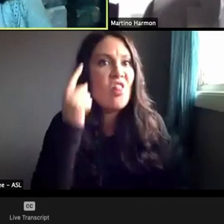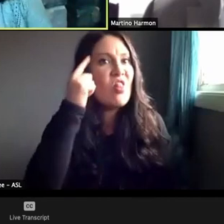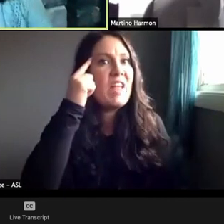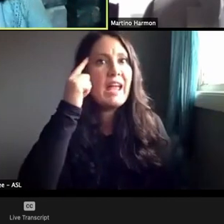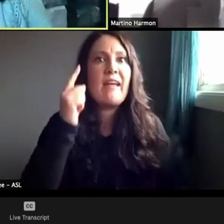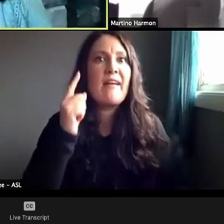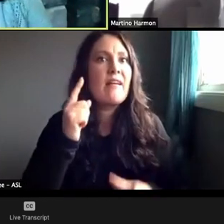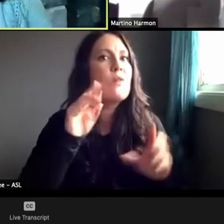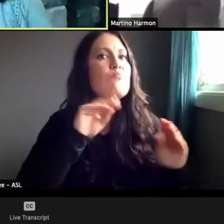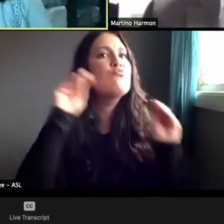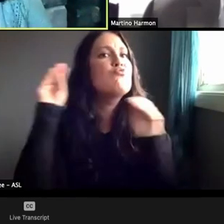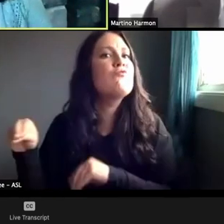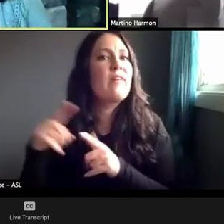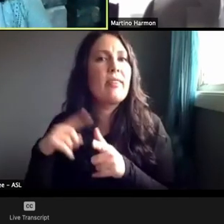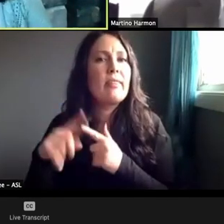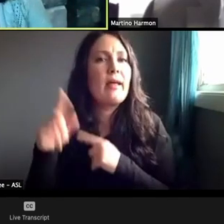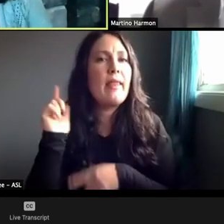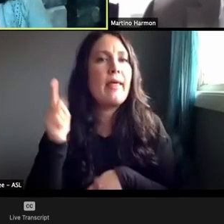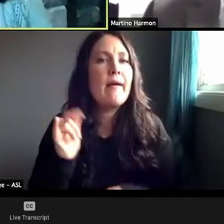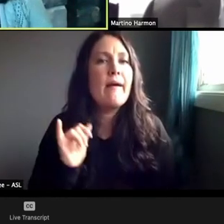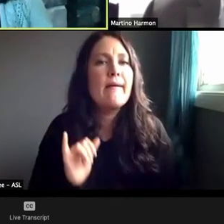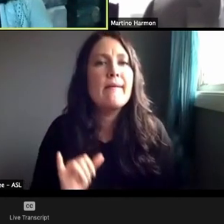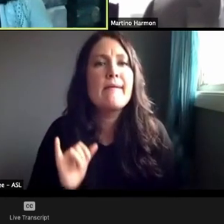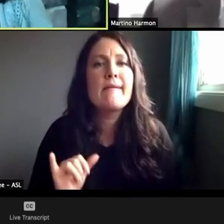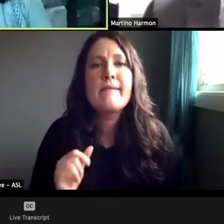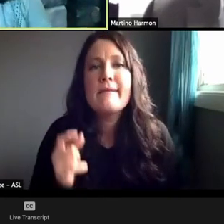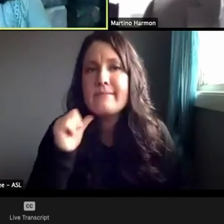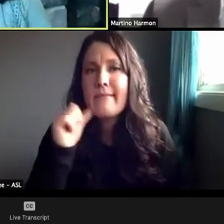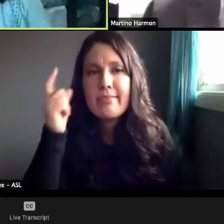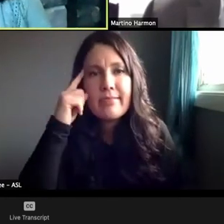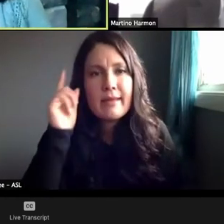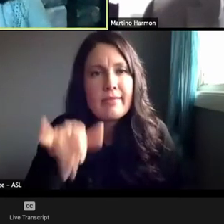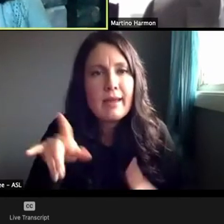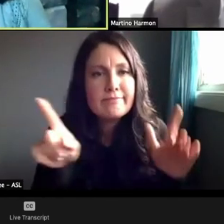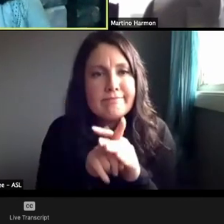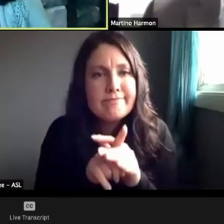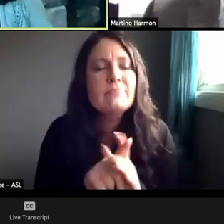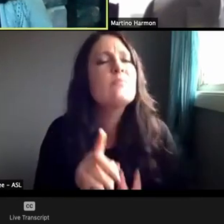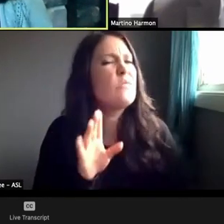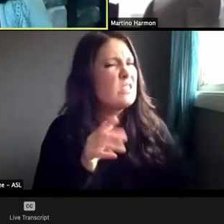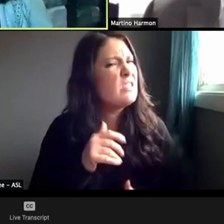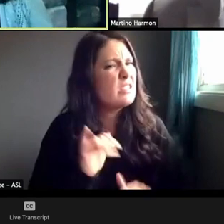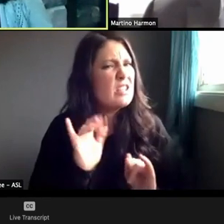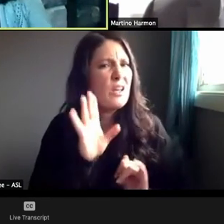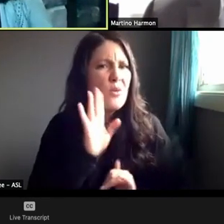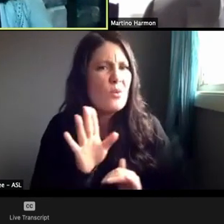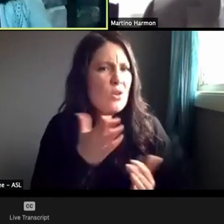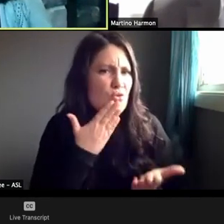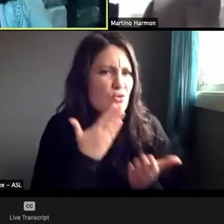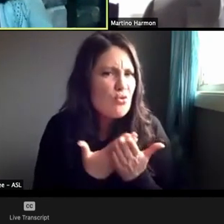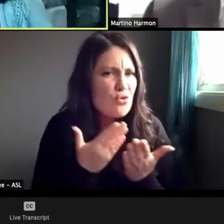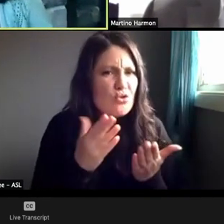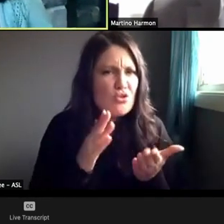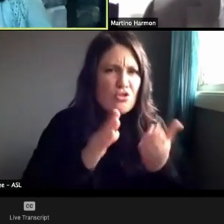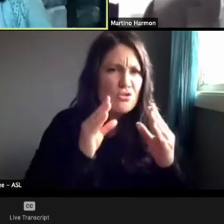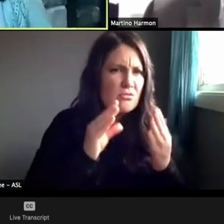students are going to make good decisions, and hopefully they'll have a good semester, whether they're at home or they're in off campus,